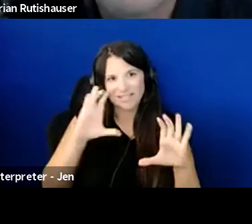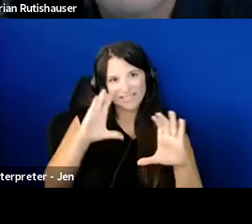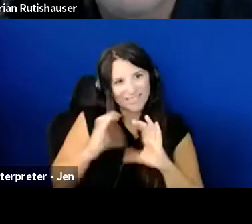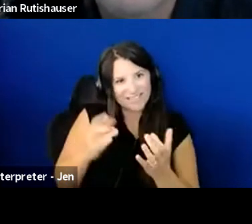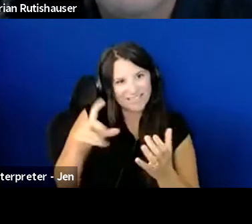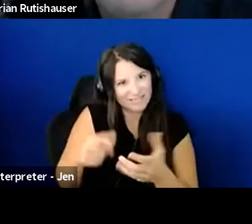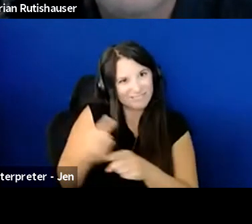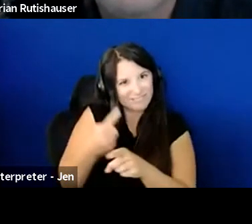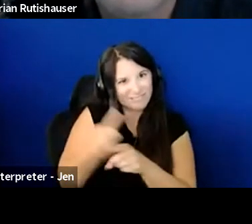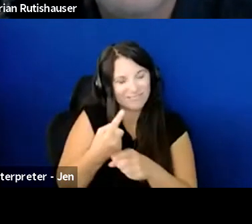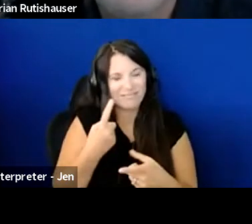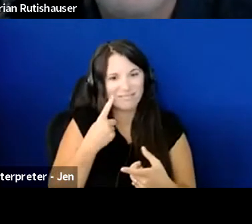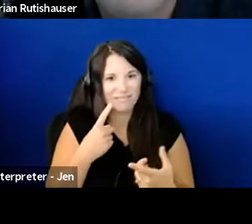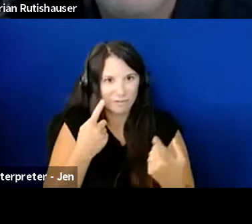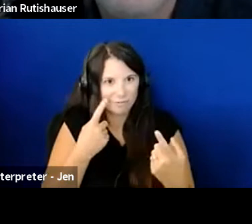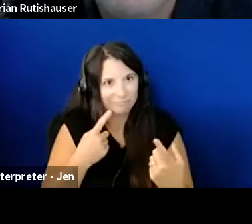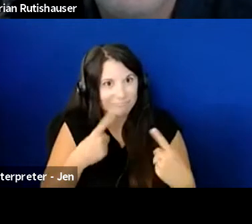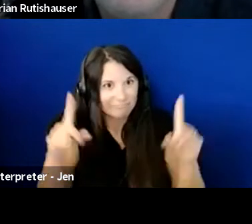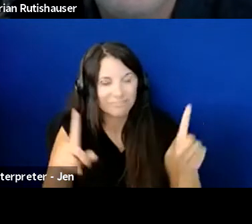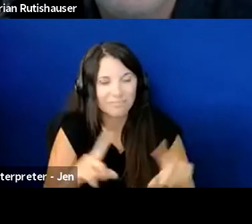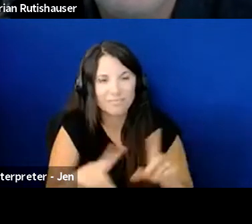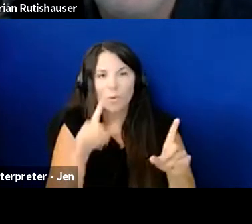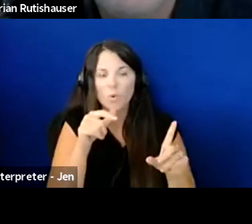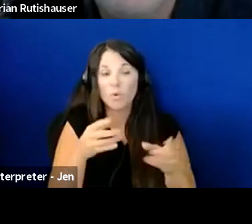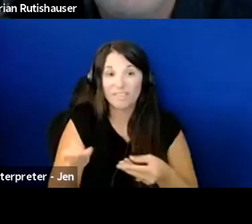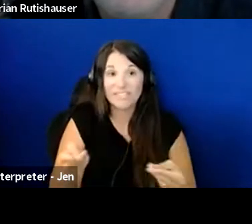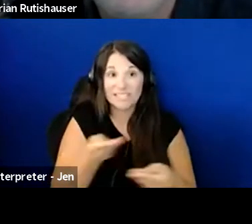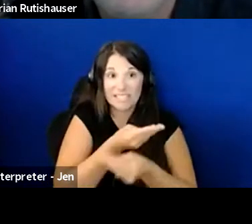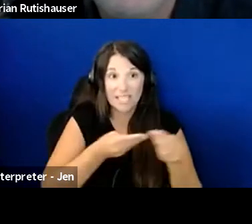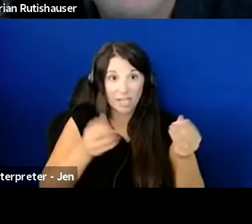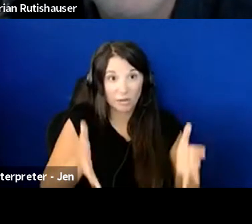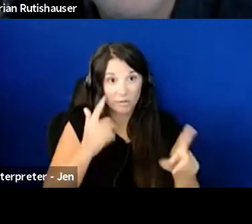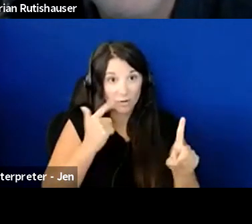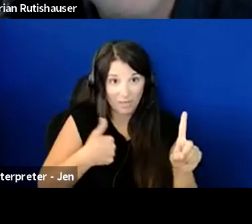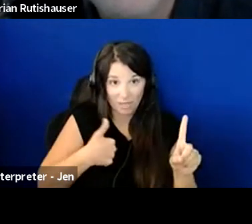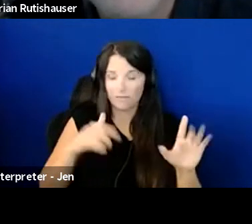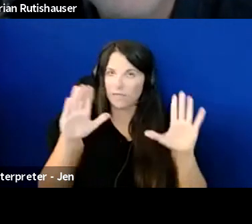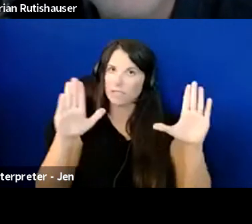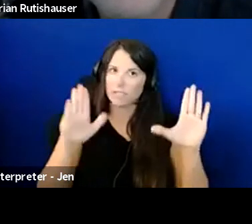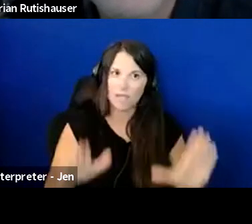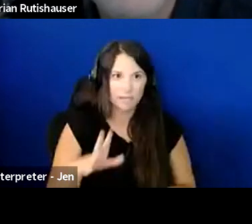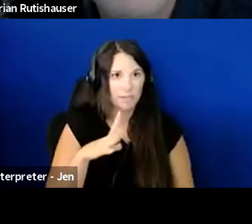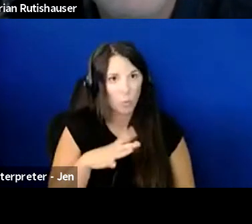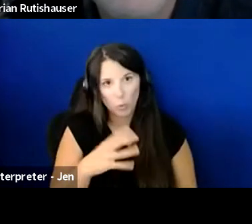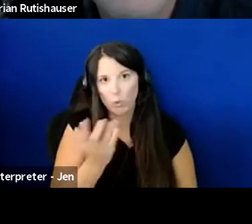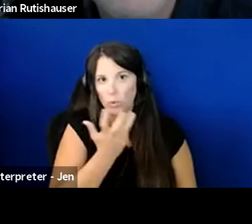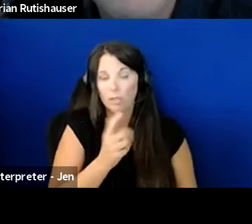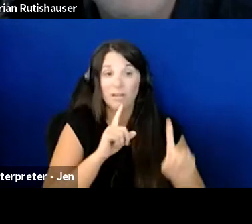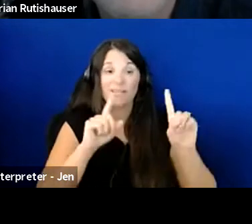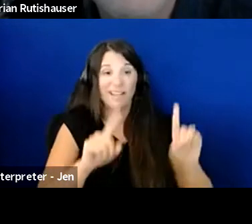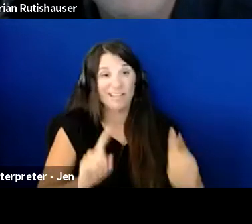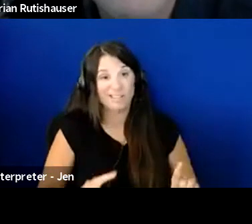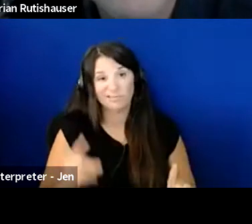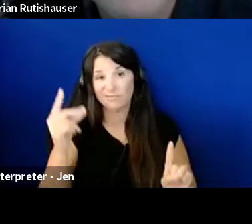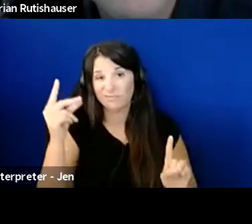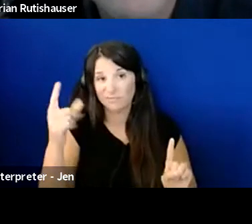the most out of it. But the facilitator that I had was fantastic. Always answering my questions like good. And then the due dates